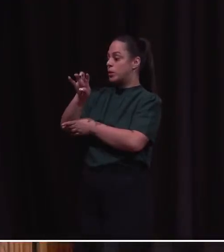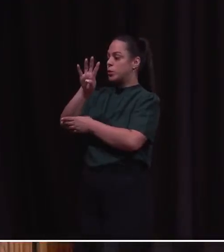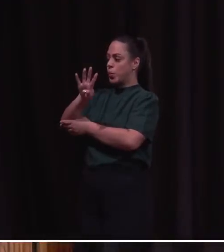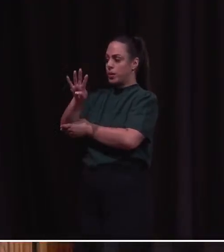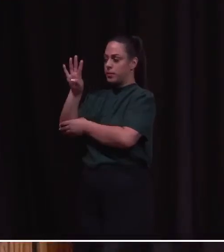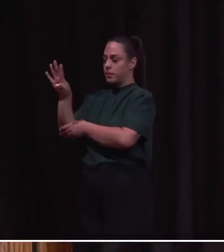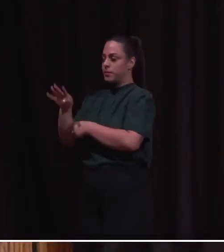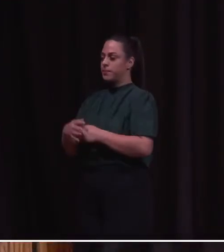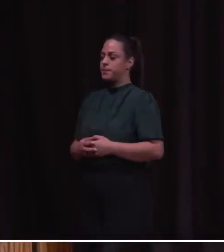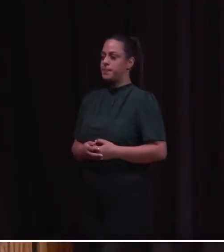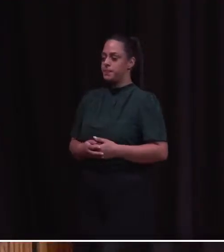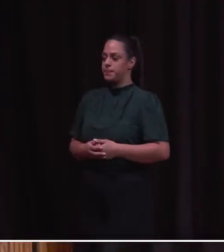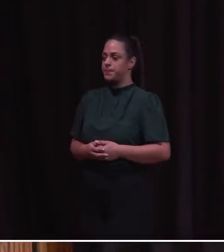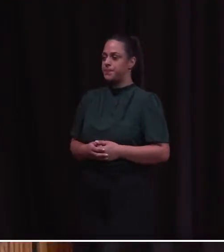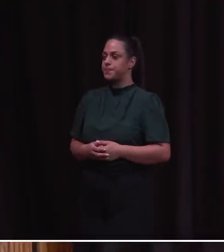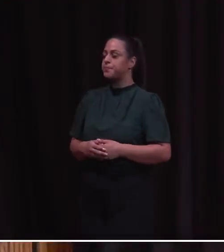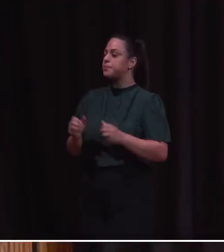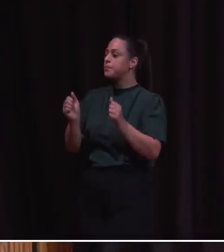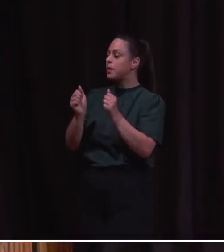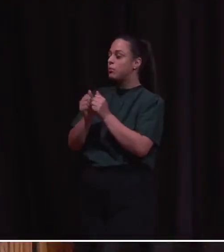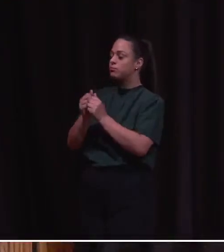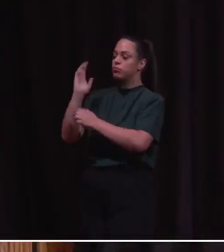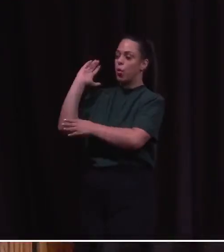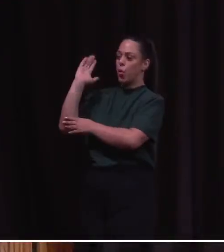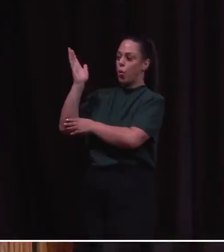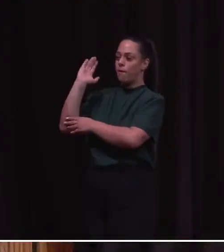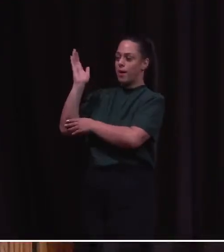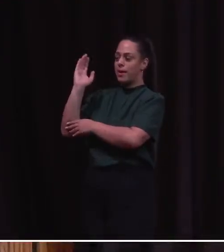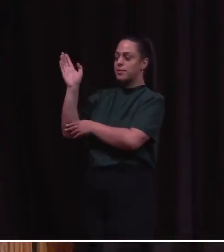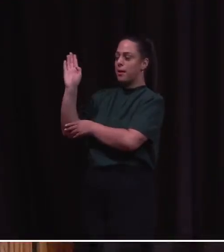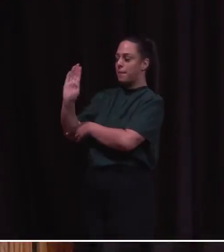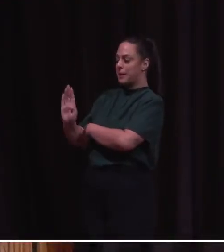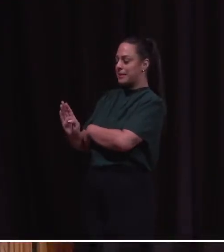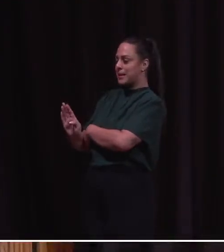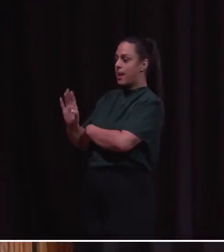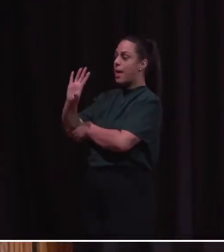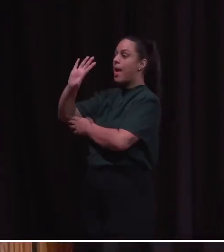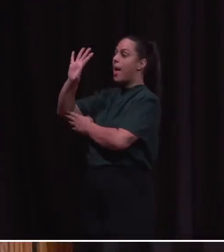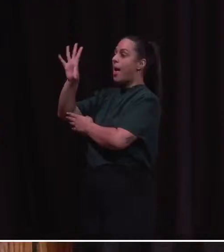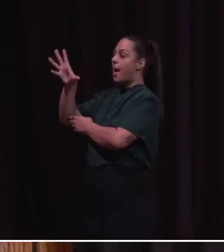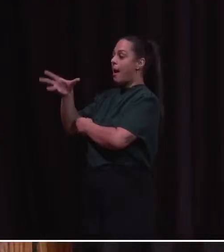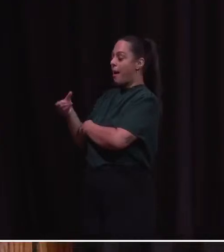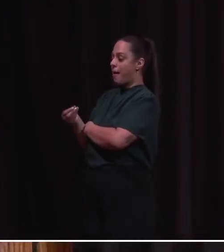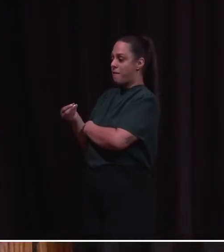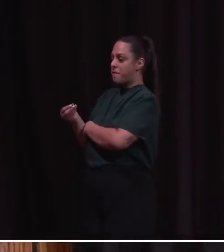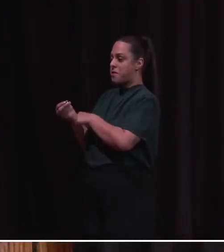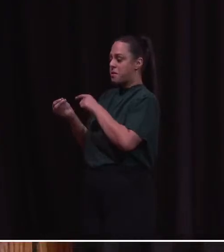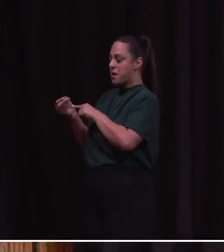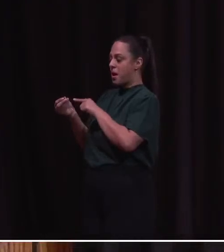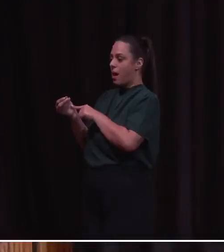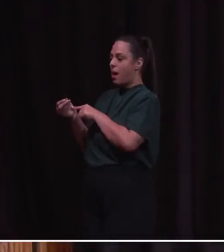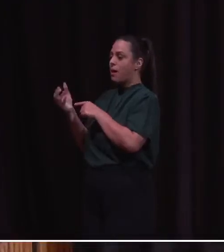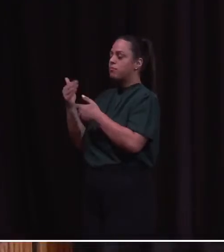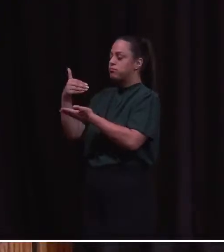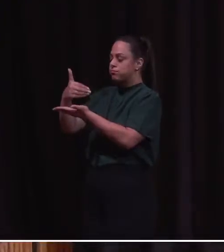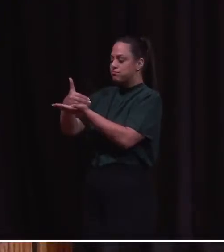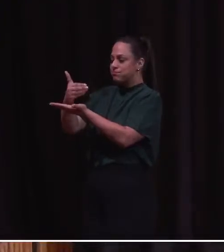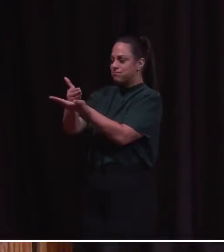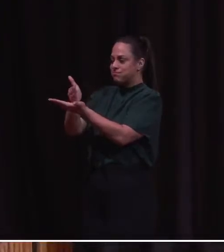shared like a cake among various European countries. They then